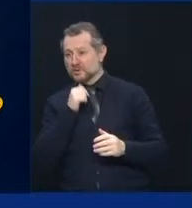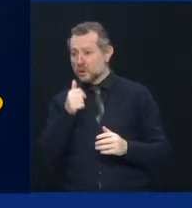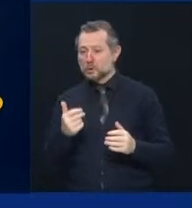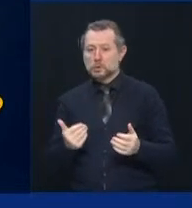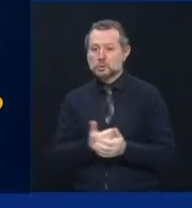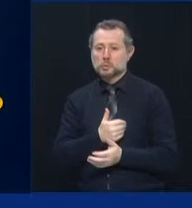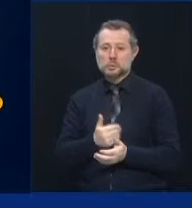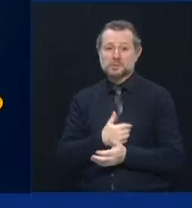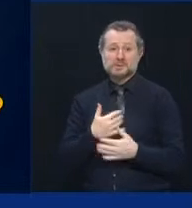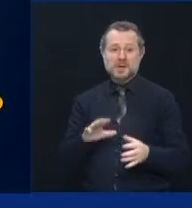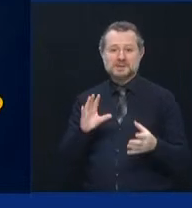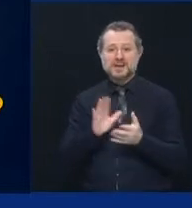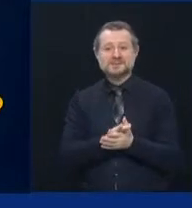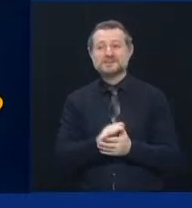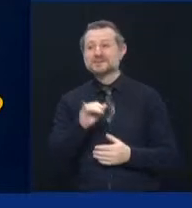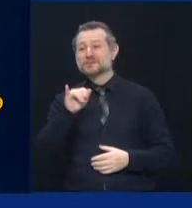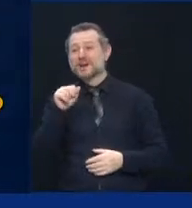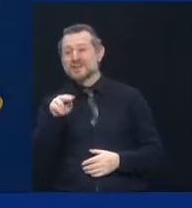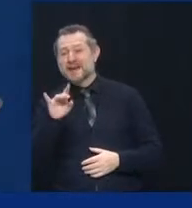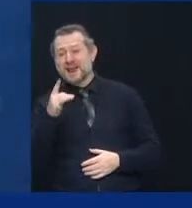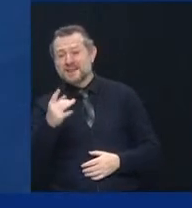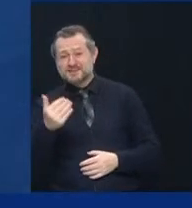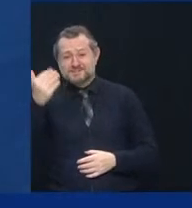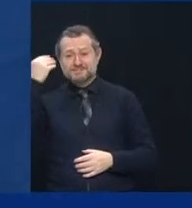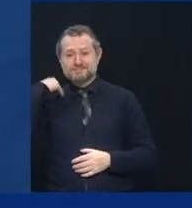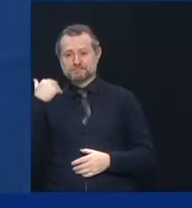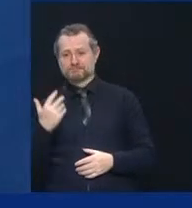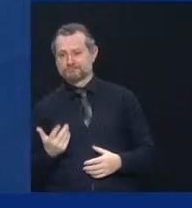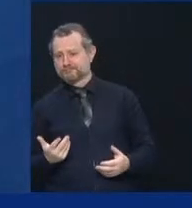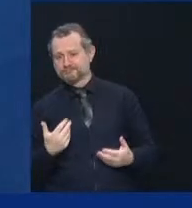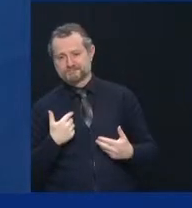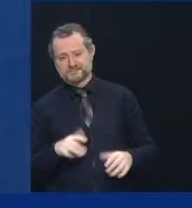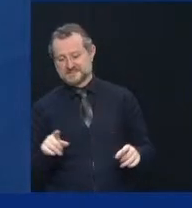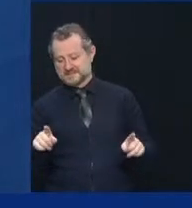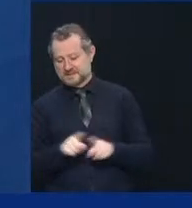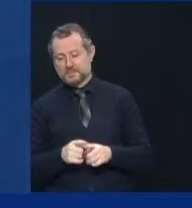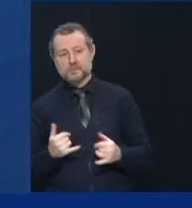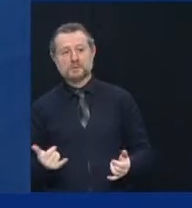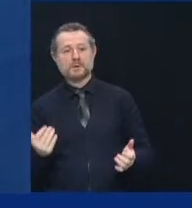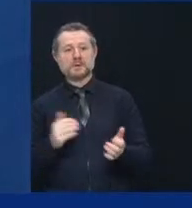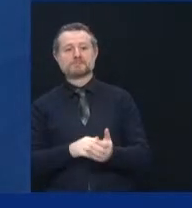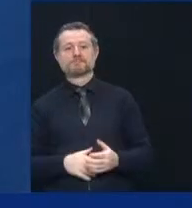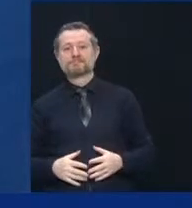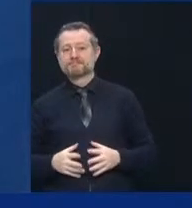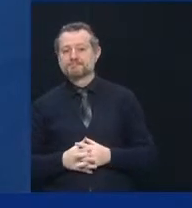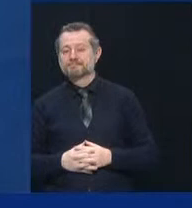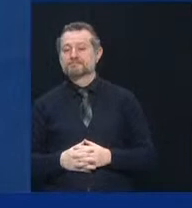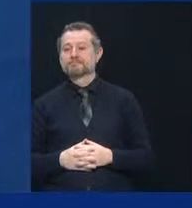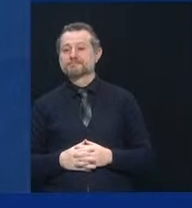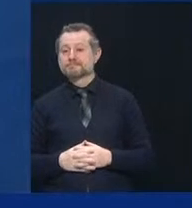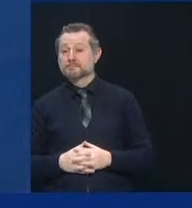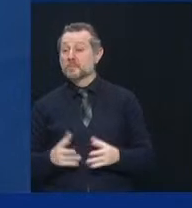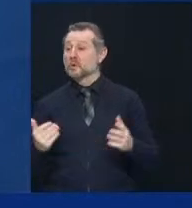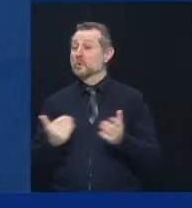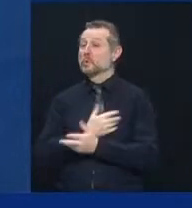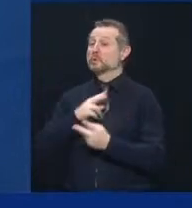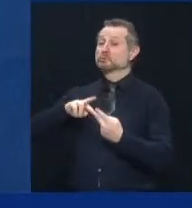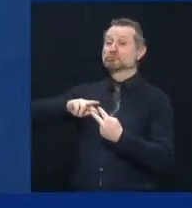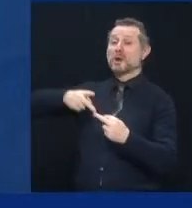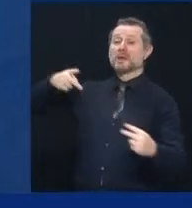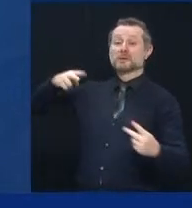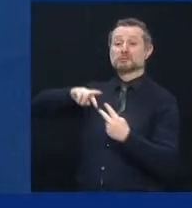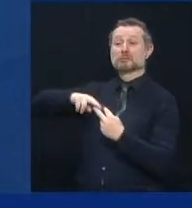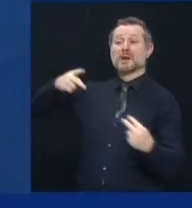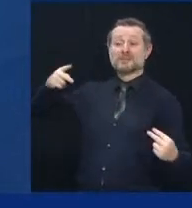calibrate our expectations, and I asked the same thing here. The new strains are a real